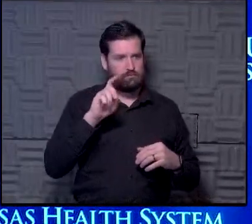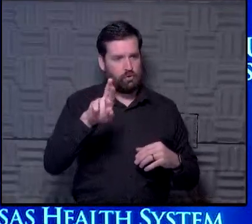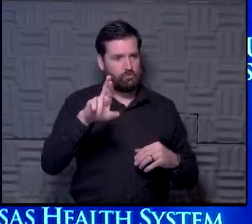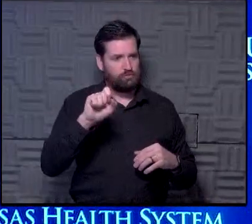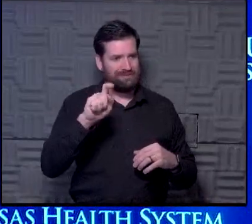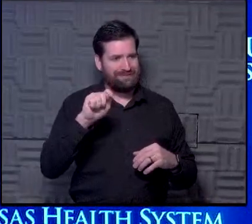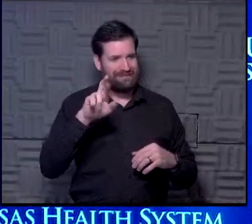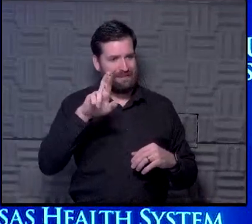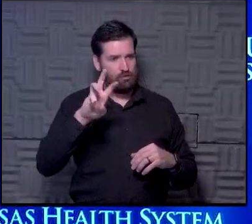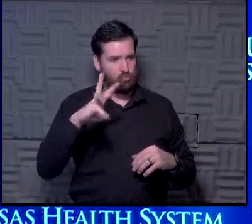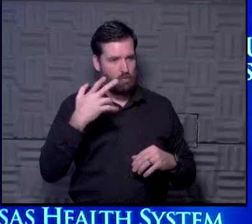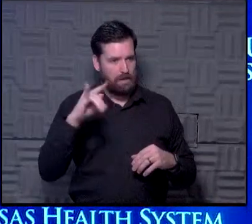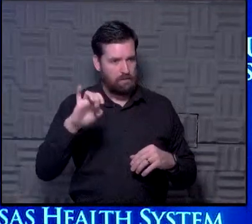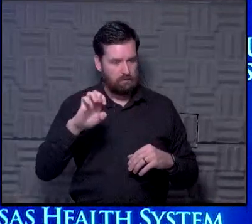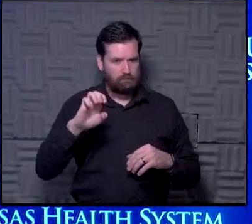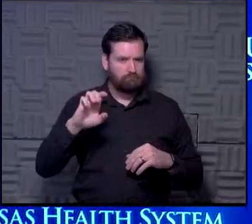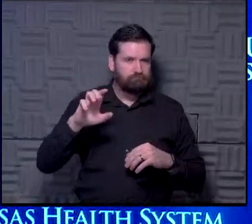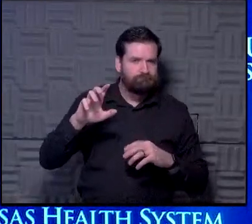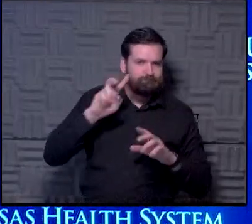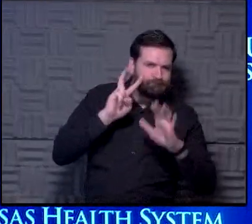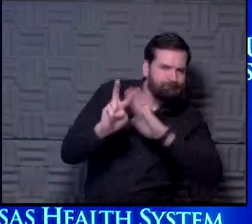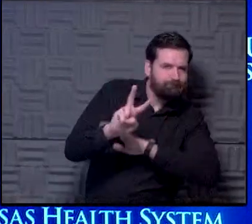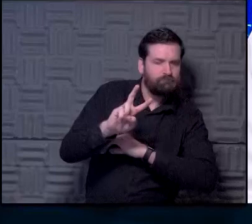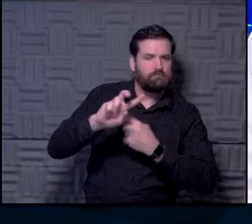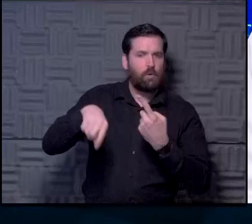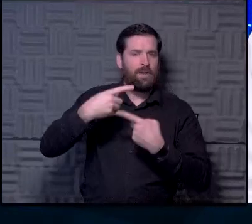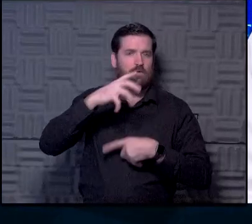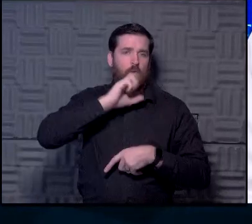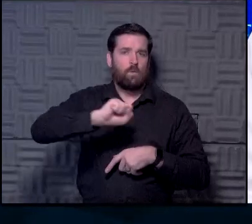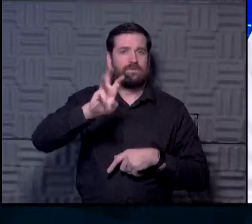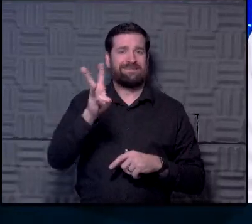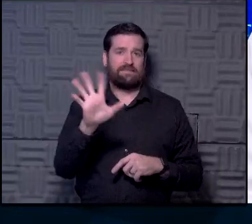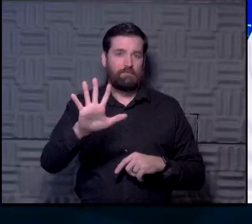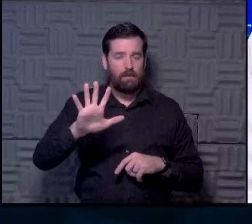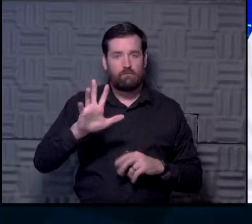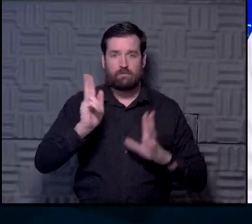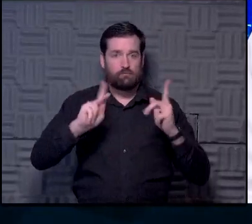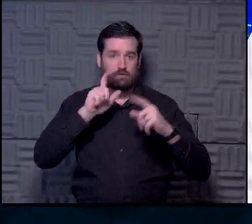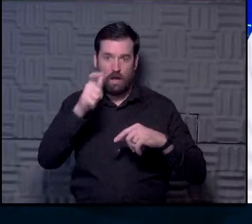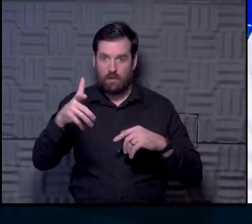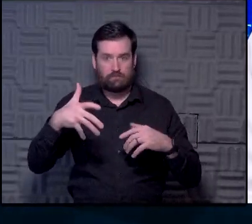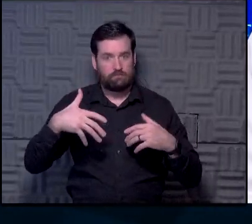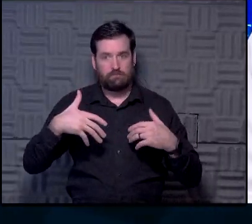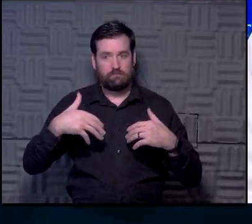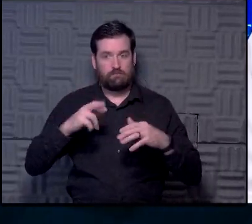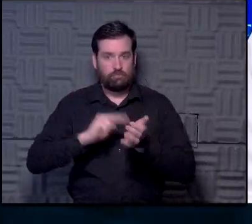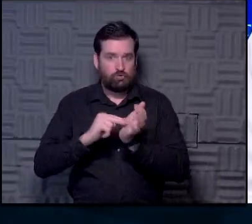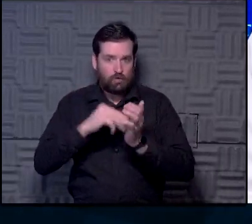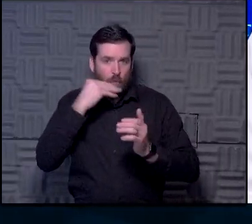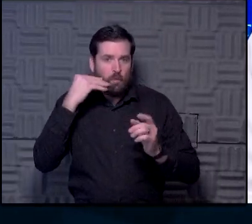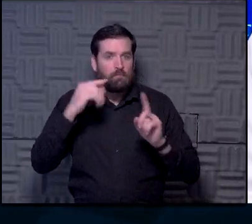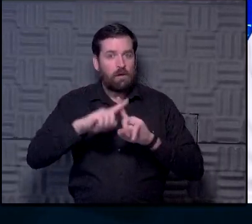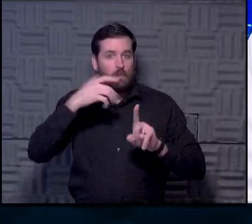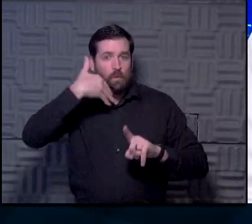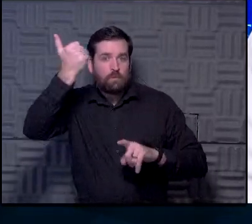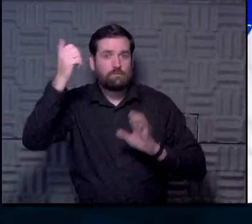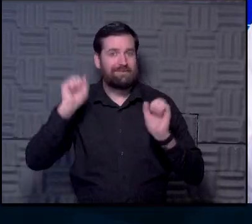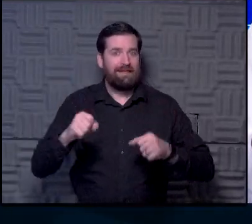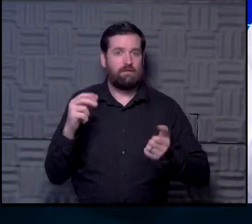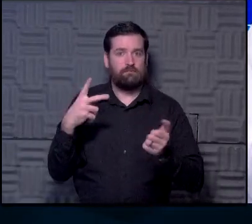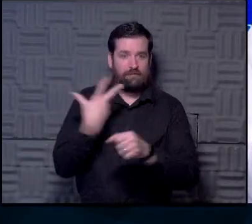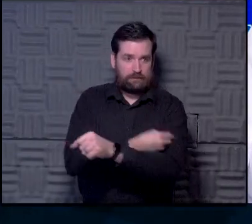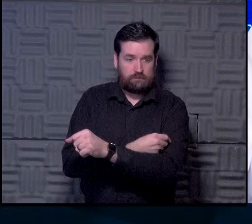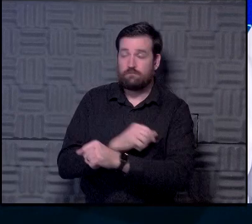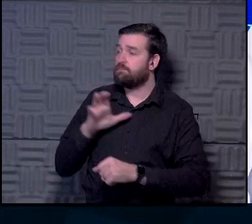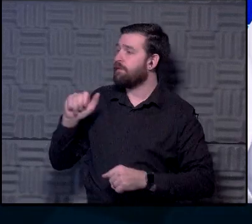crystal ball into when 65 and older and people that are not in nursing homes but are elderly will be able to get the vaccine. You bet. Yeah. And so, and Catherine,